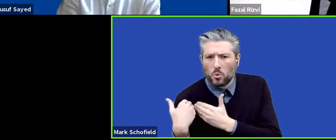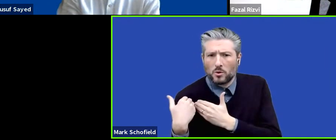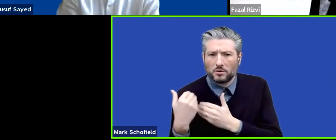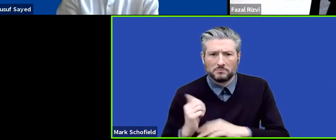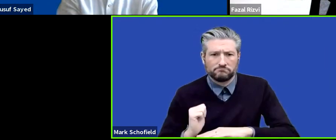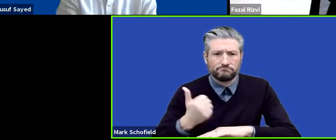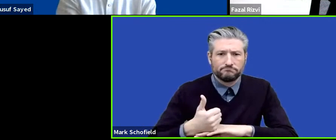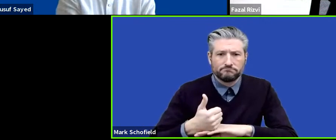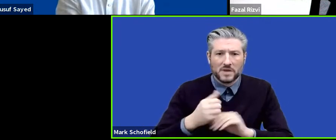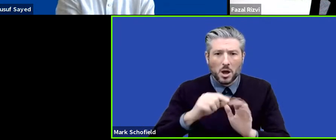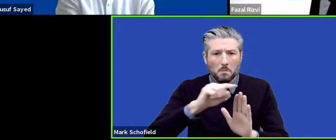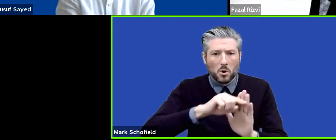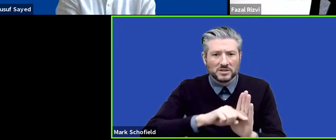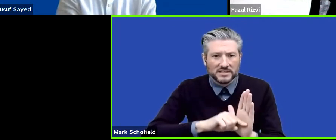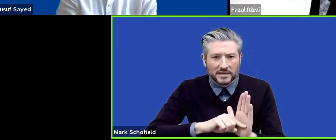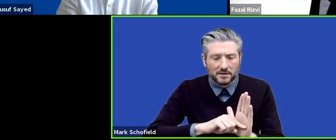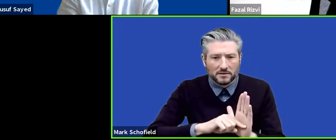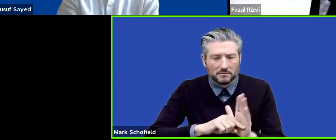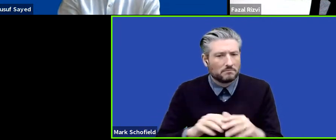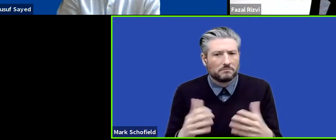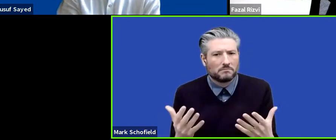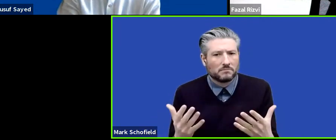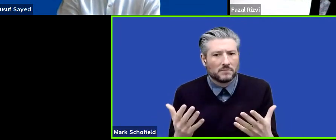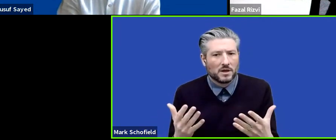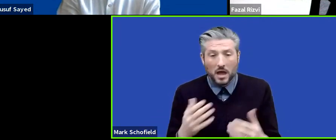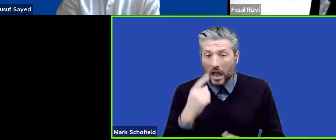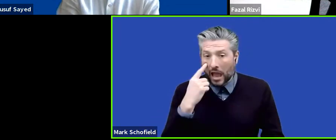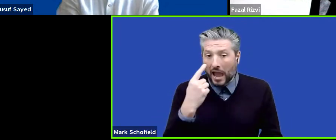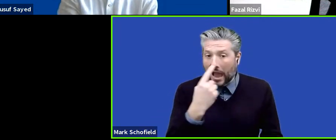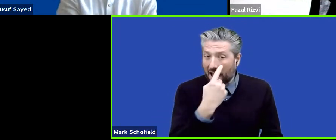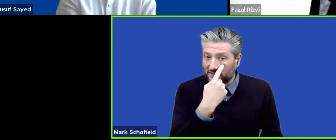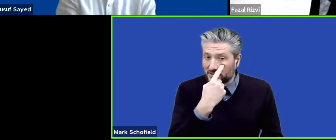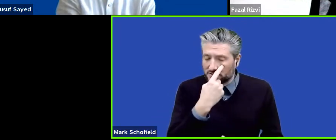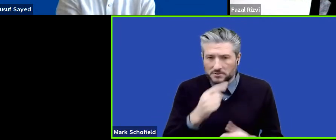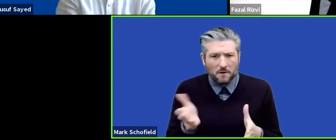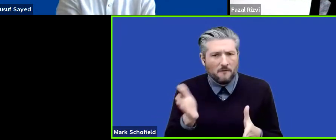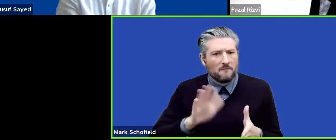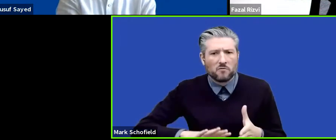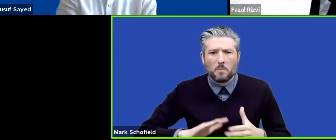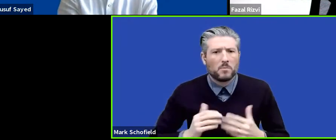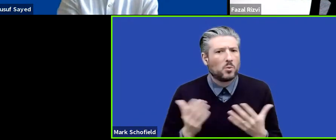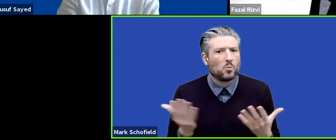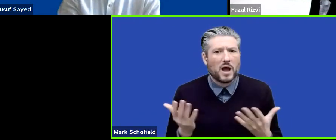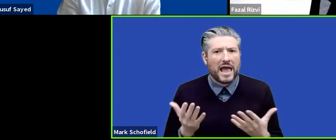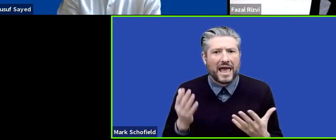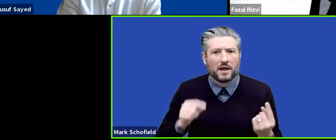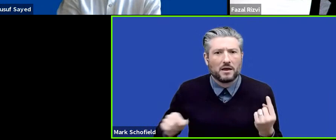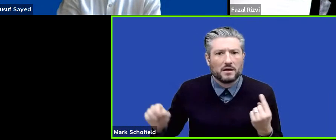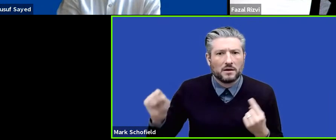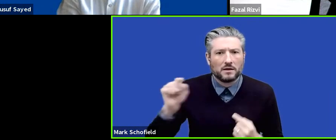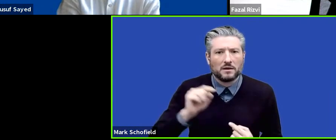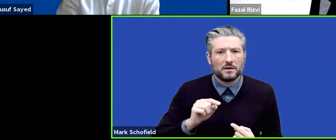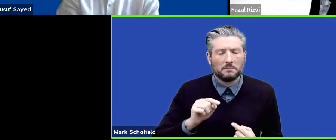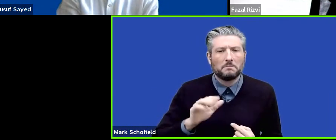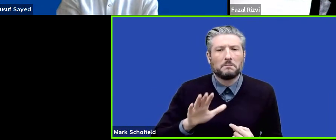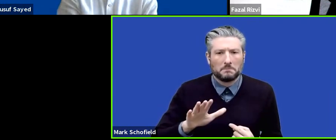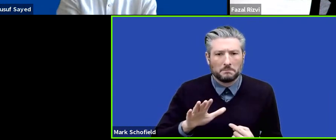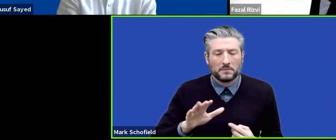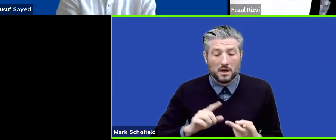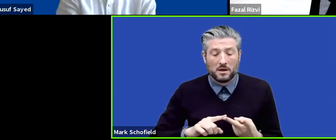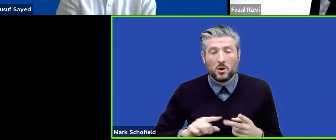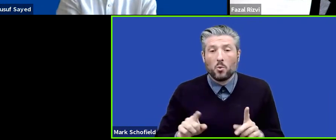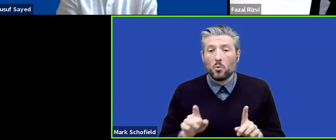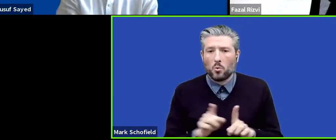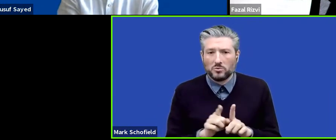to make policy? What evidence gets used? We'd also like to reflect on the kinds of choices that